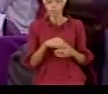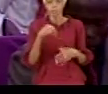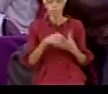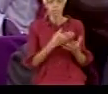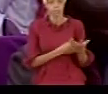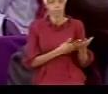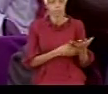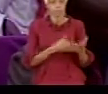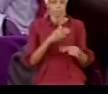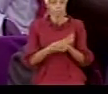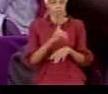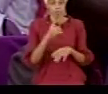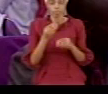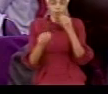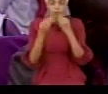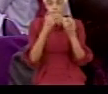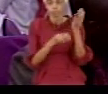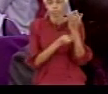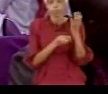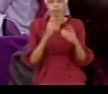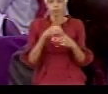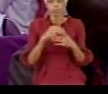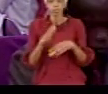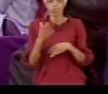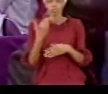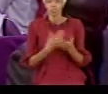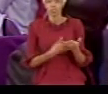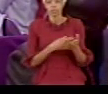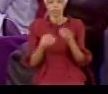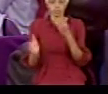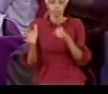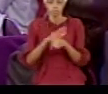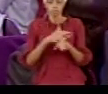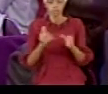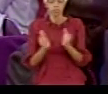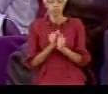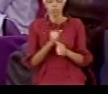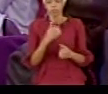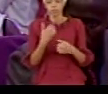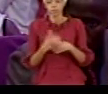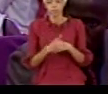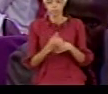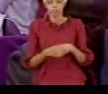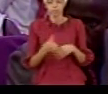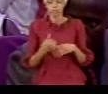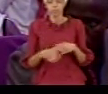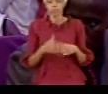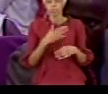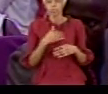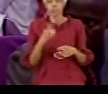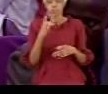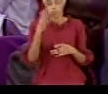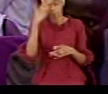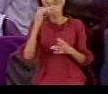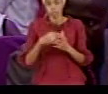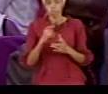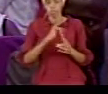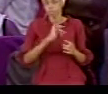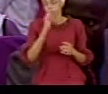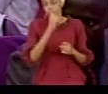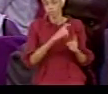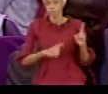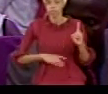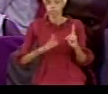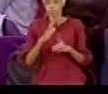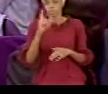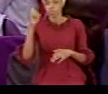in the morning ye shall be filled with bread, and ye shall know that I am the Lord your God. And it came to pass that at evening the quails came